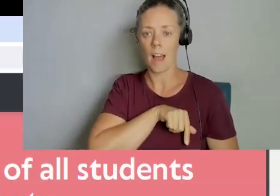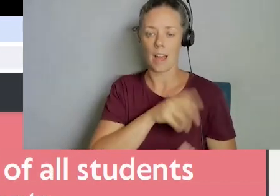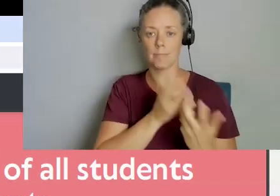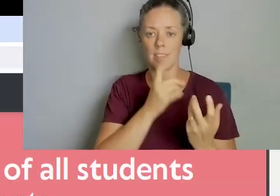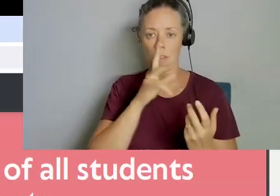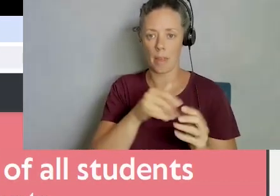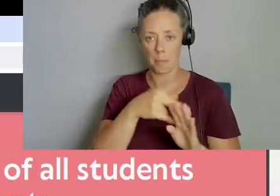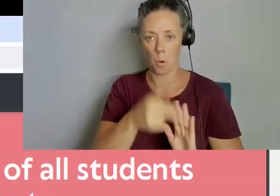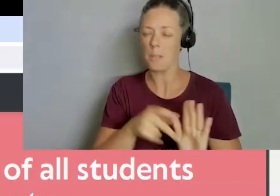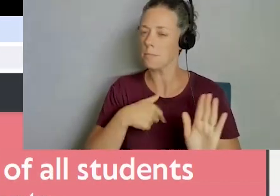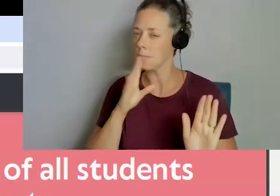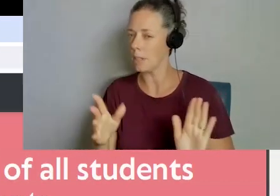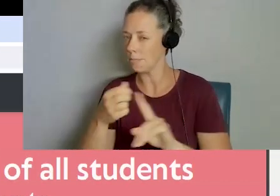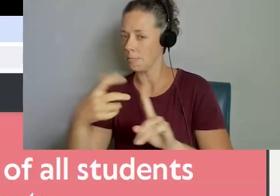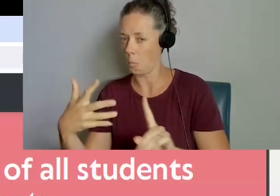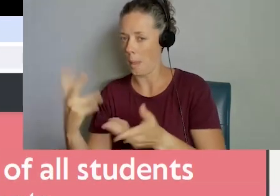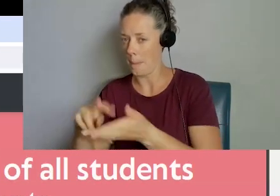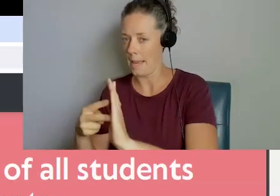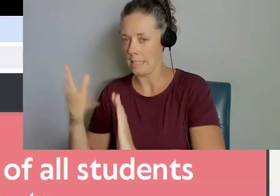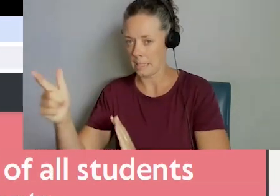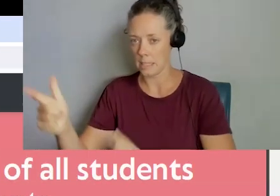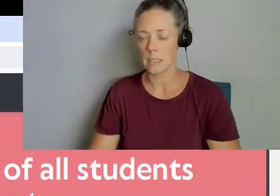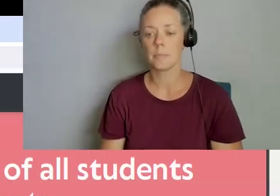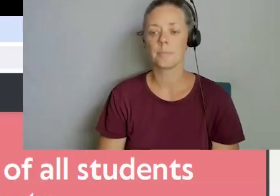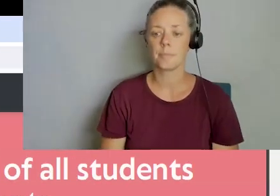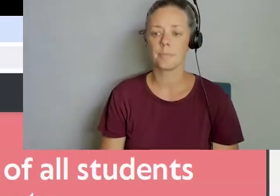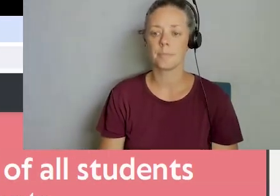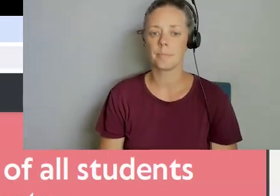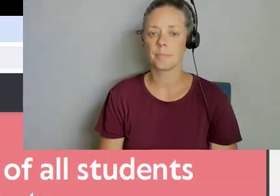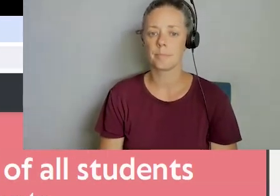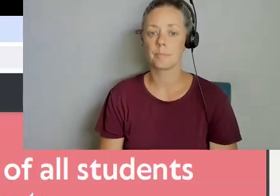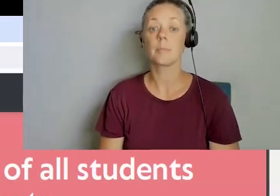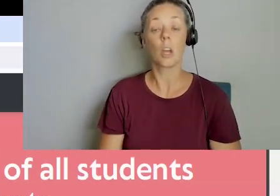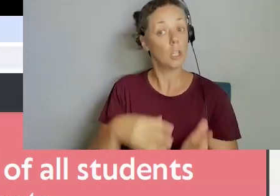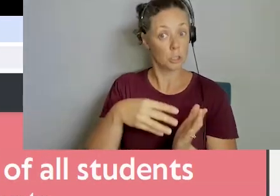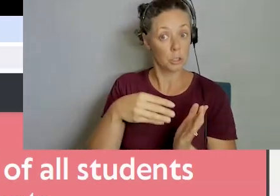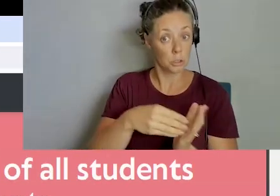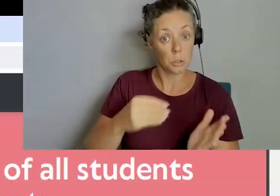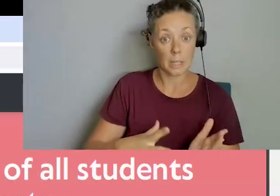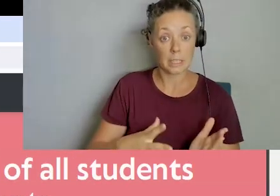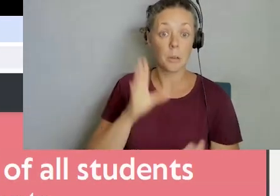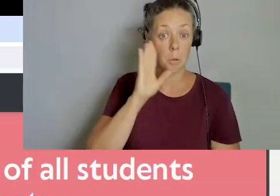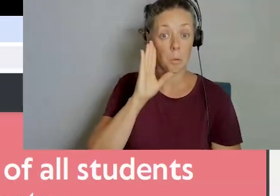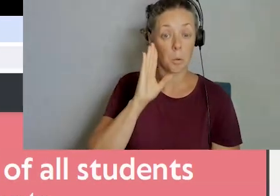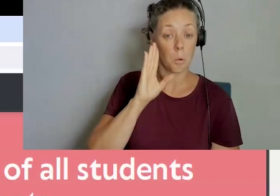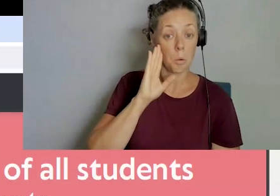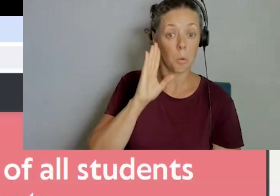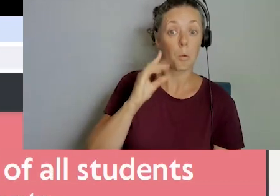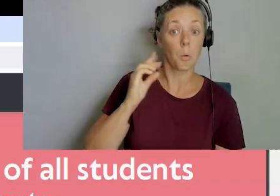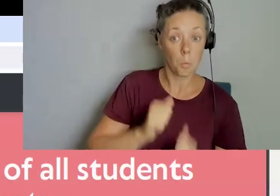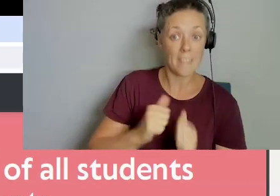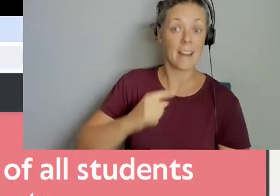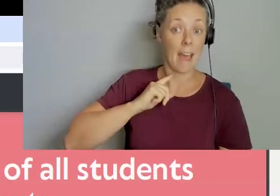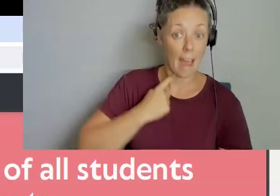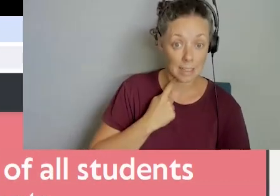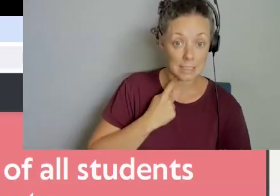little bit about what DACA means. Students who have an accent or who do not speak English are undocumented.